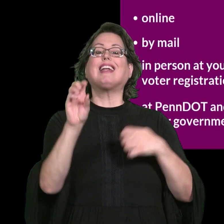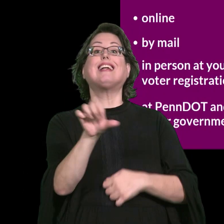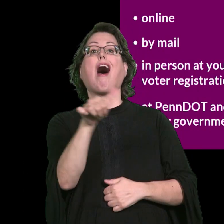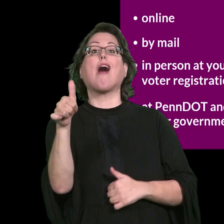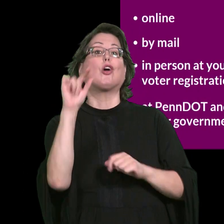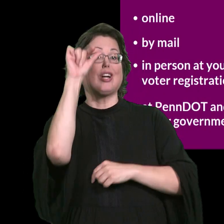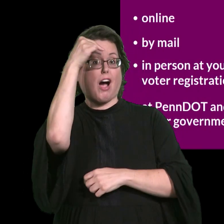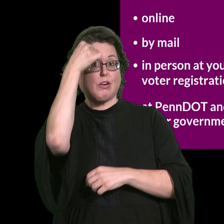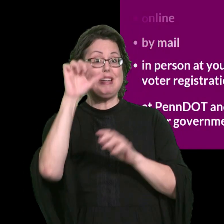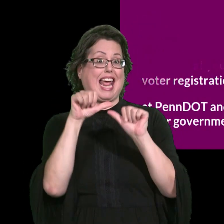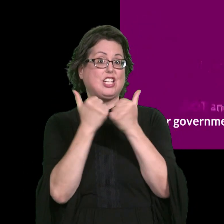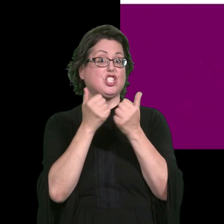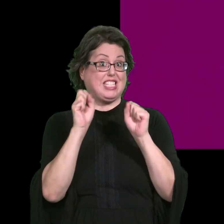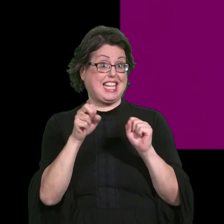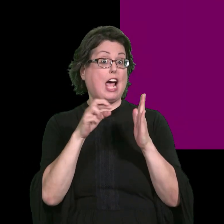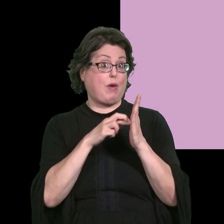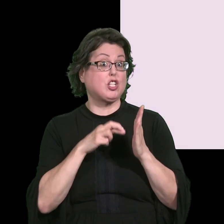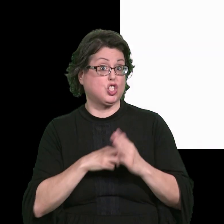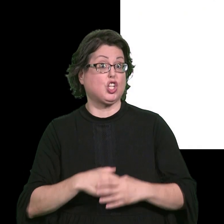agencies.